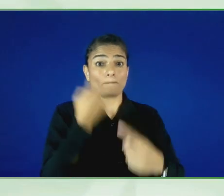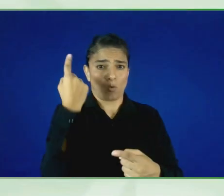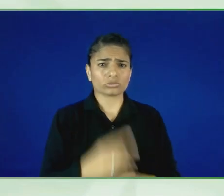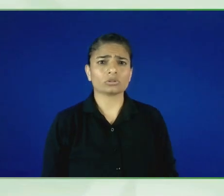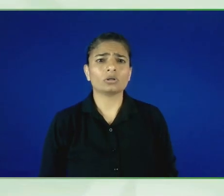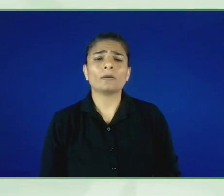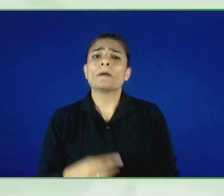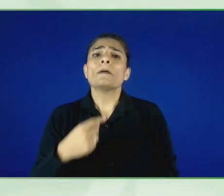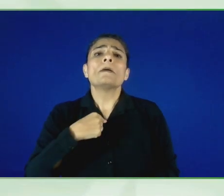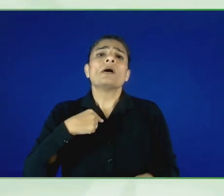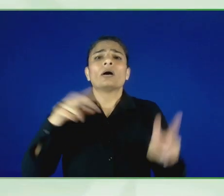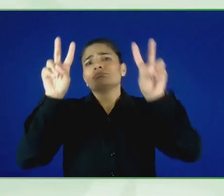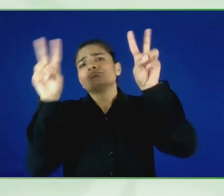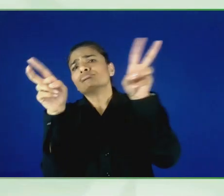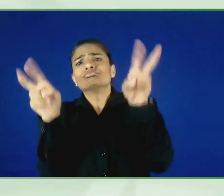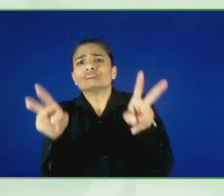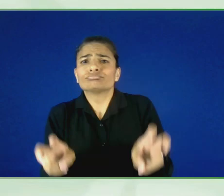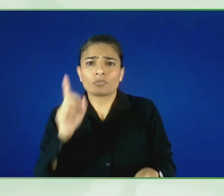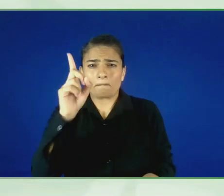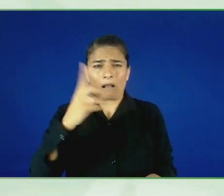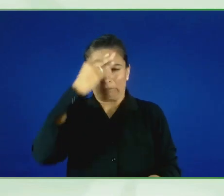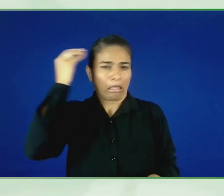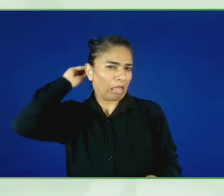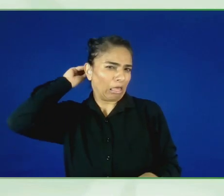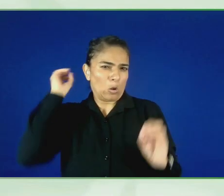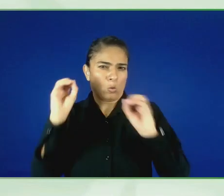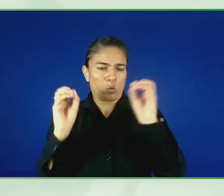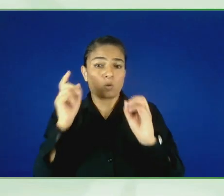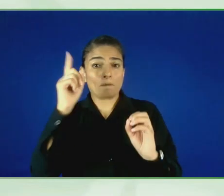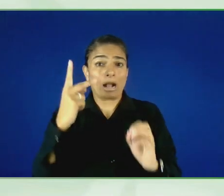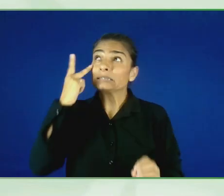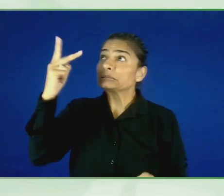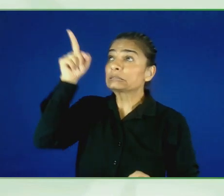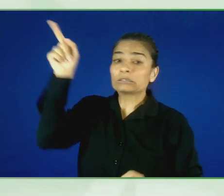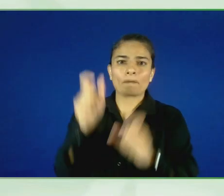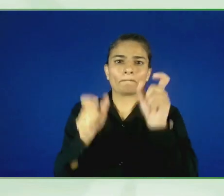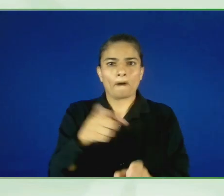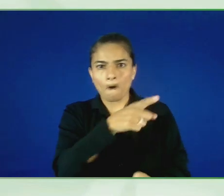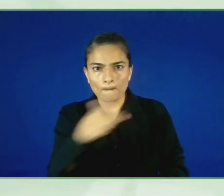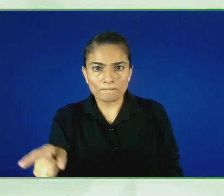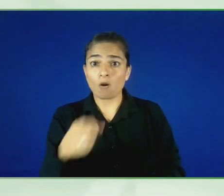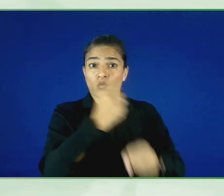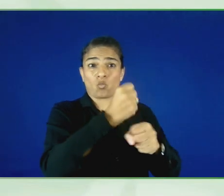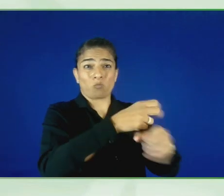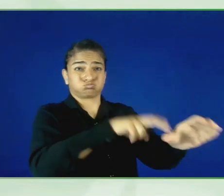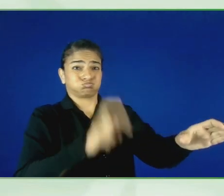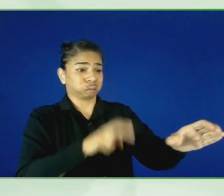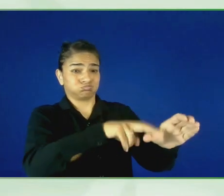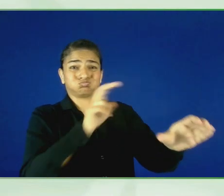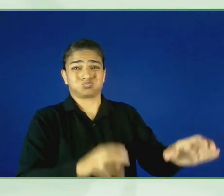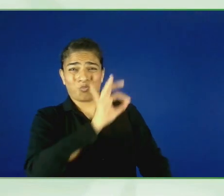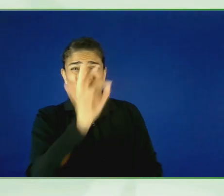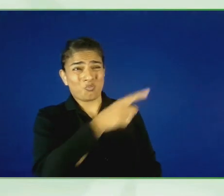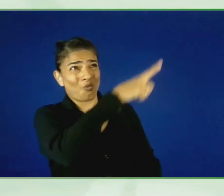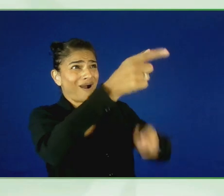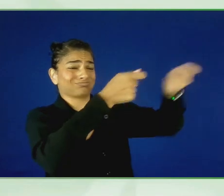their jobs because of their managers and their leaders. We all know that. We've all had those managers at some point in our careers. So please do make sure that you